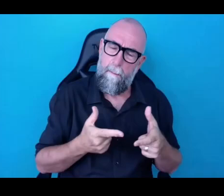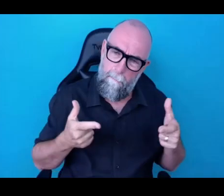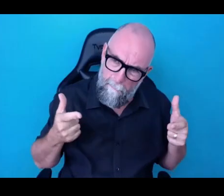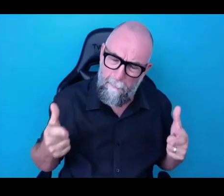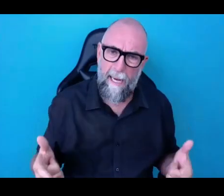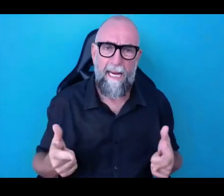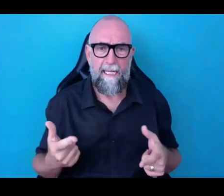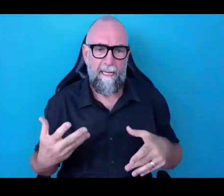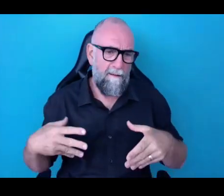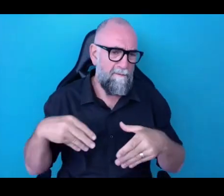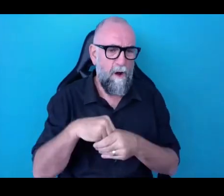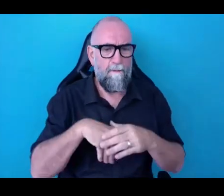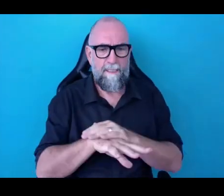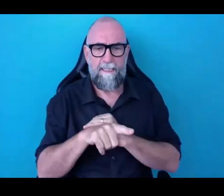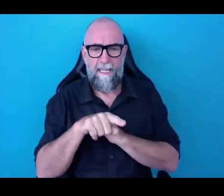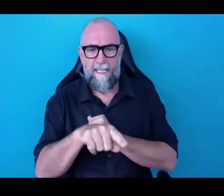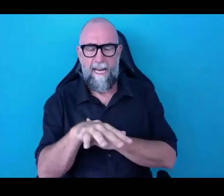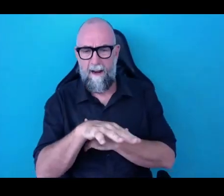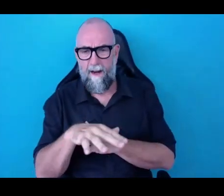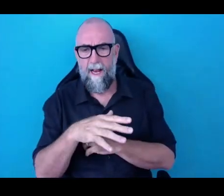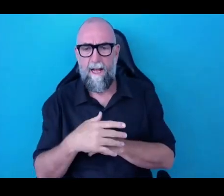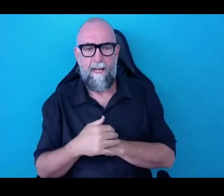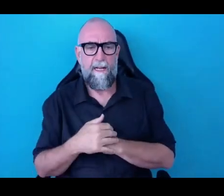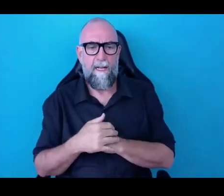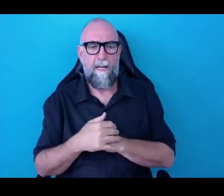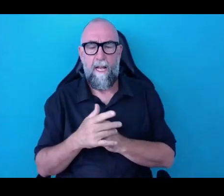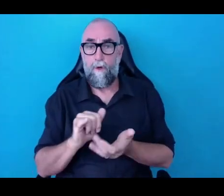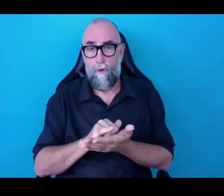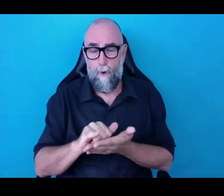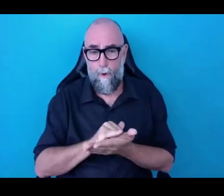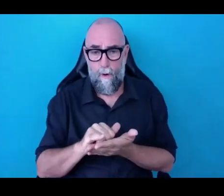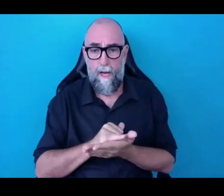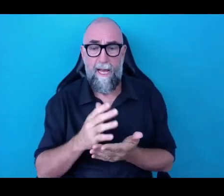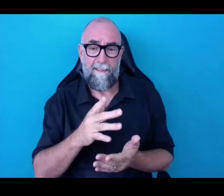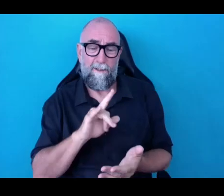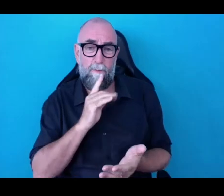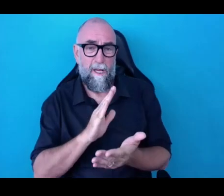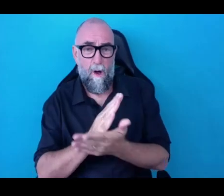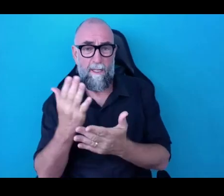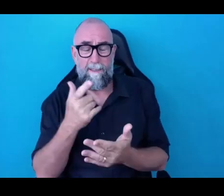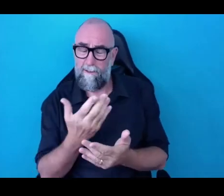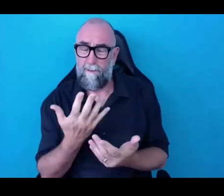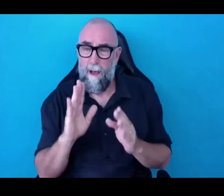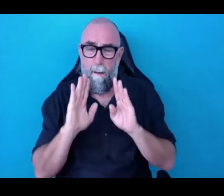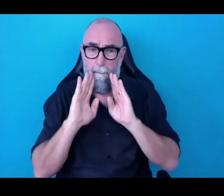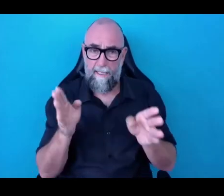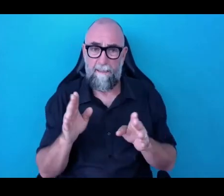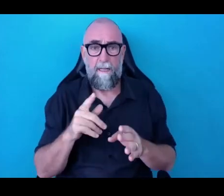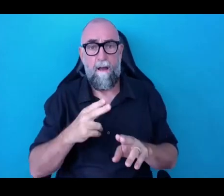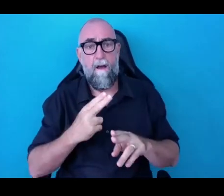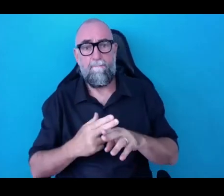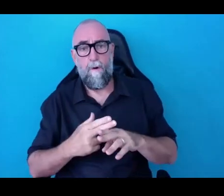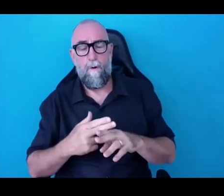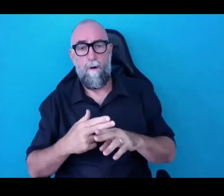us yet, because it is really, really quite amazing for a group that has actually never shown institutionally within this